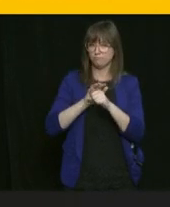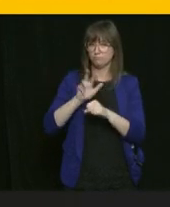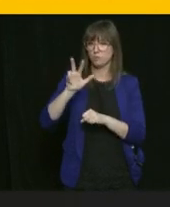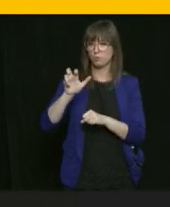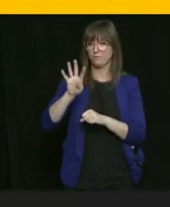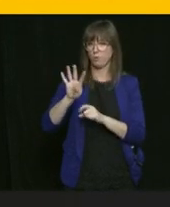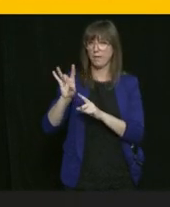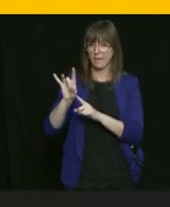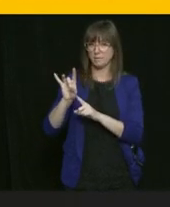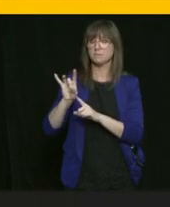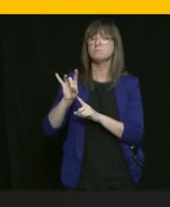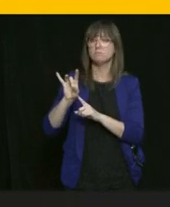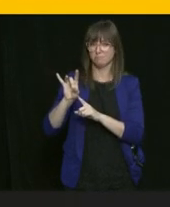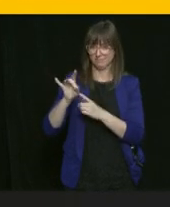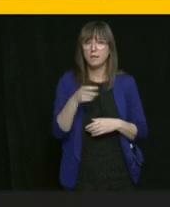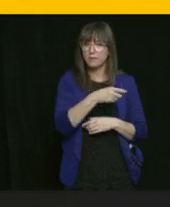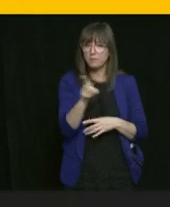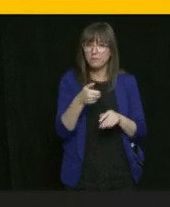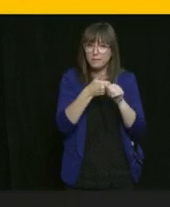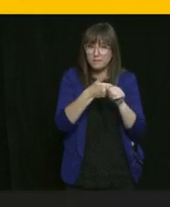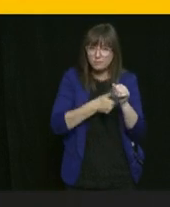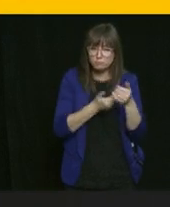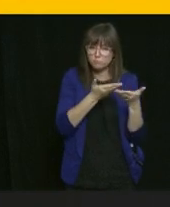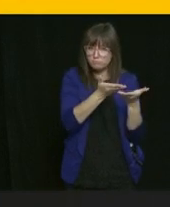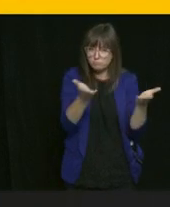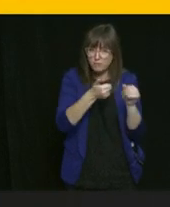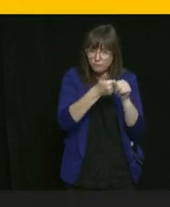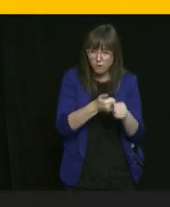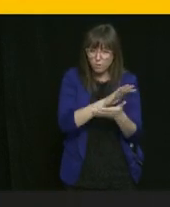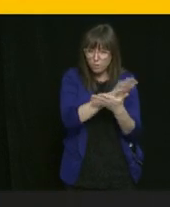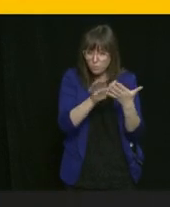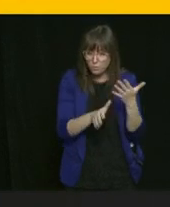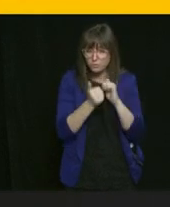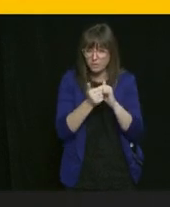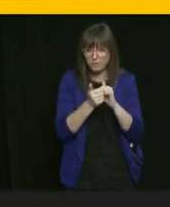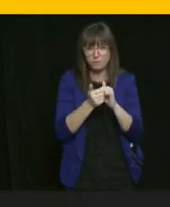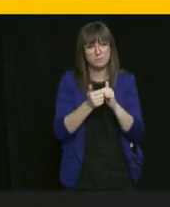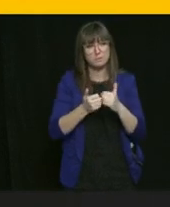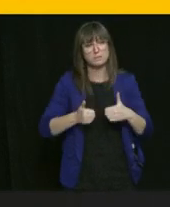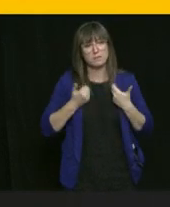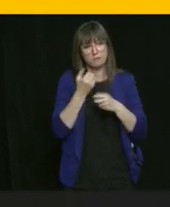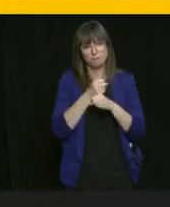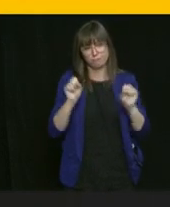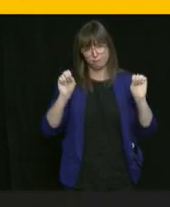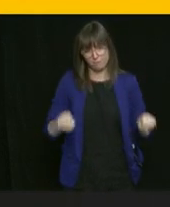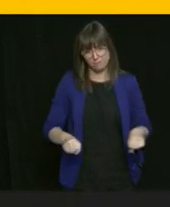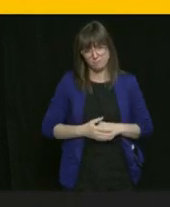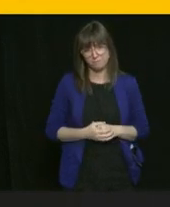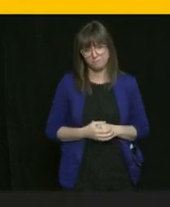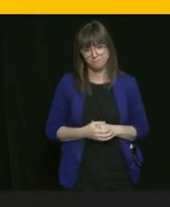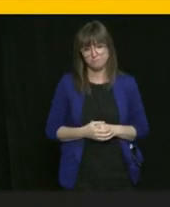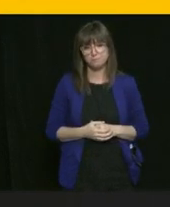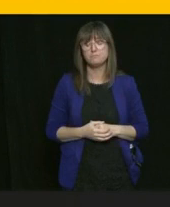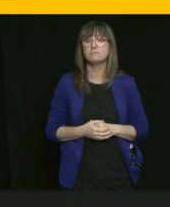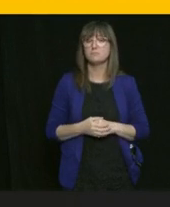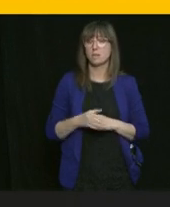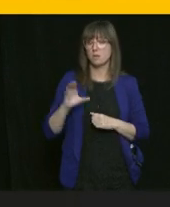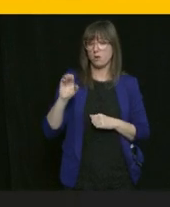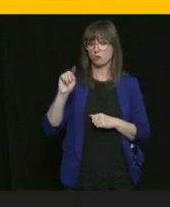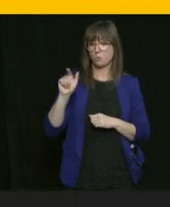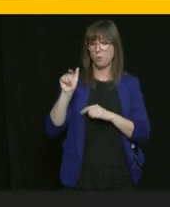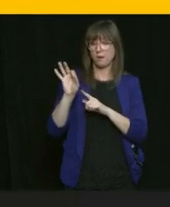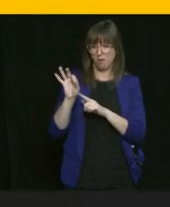348 active cases among the measures adequately. As of October